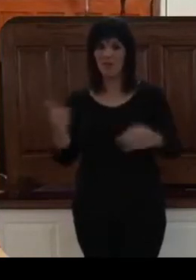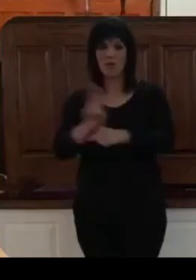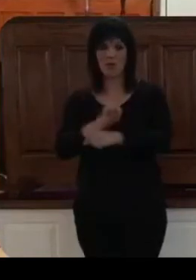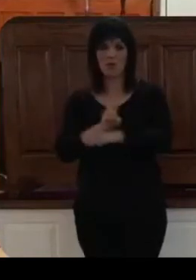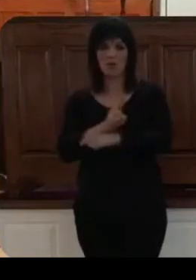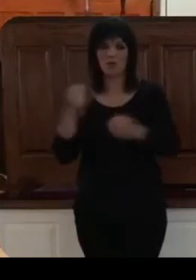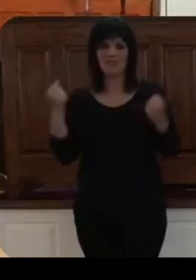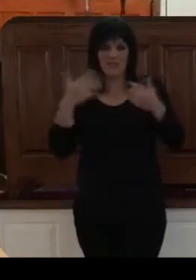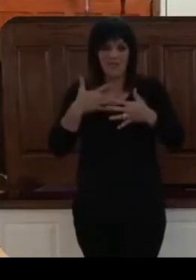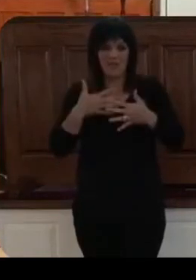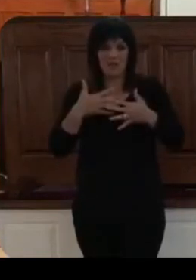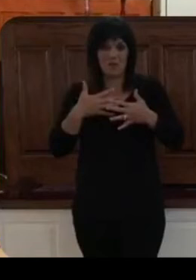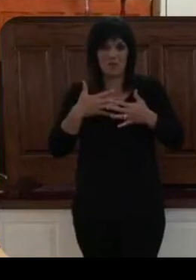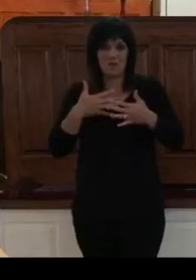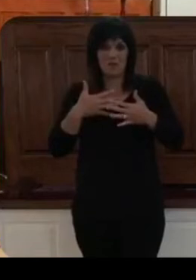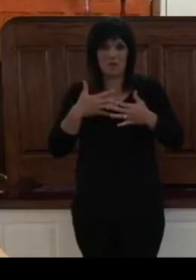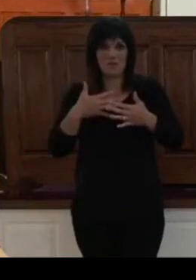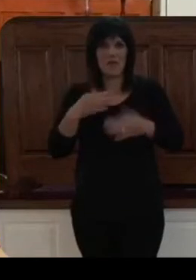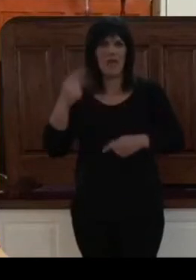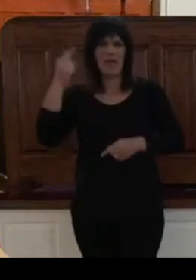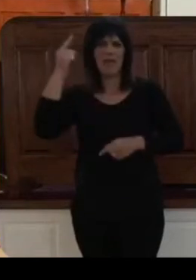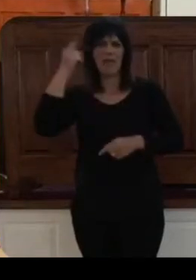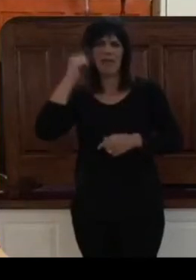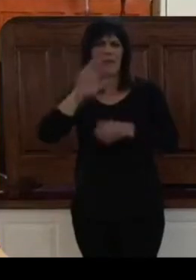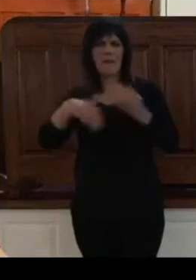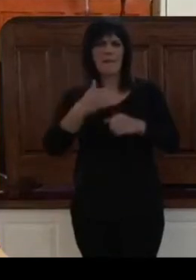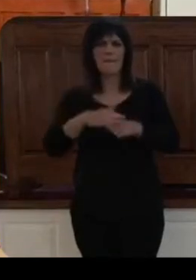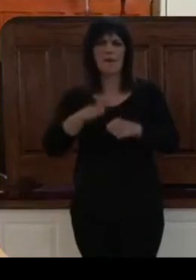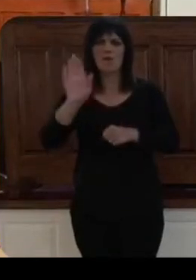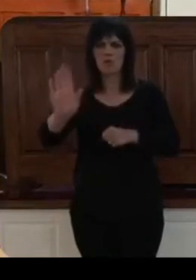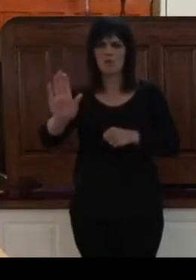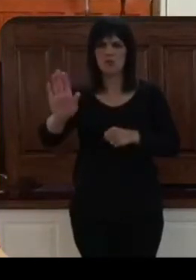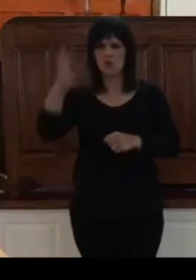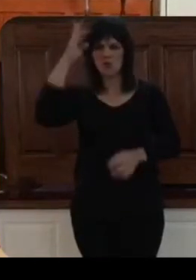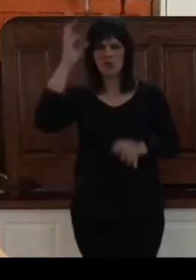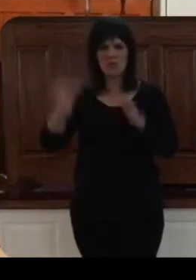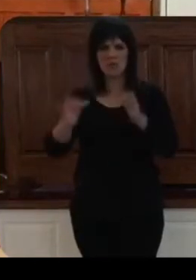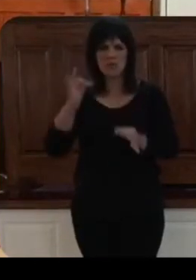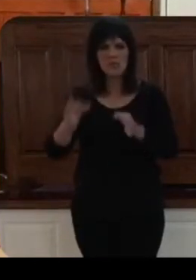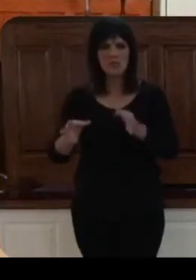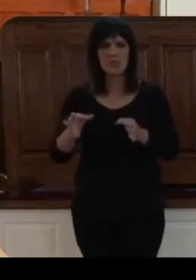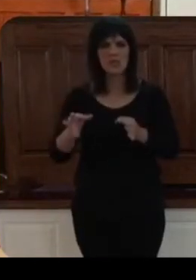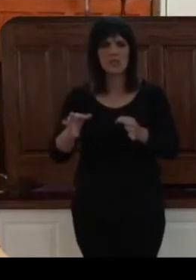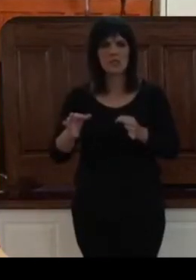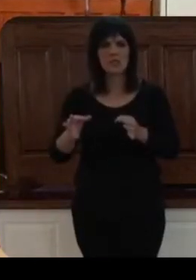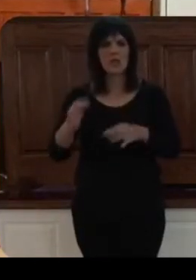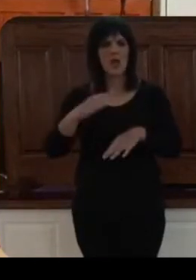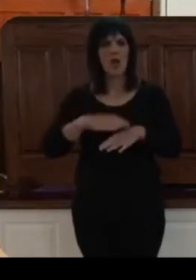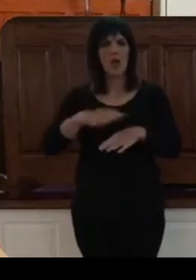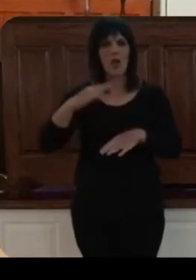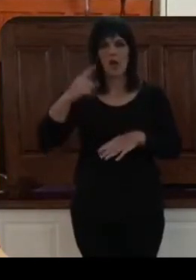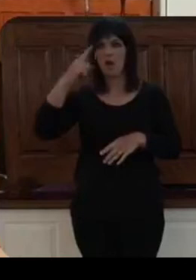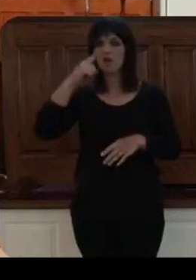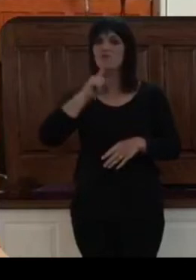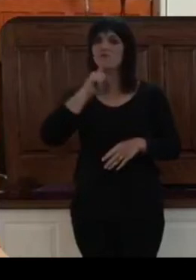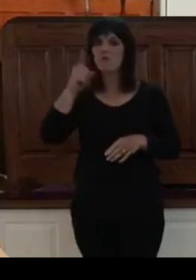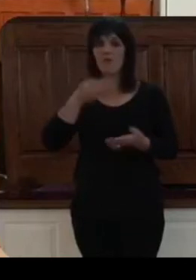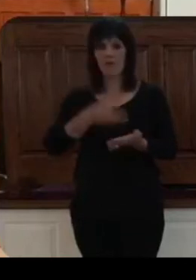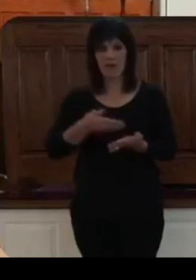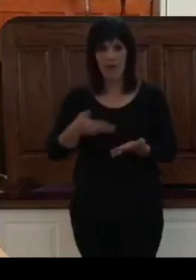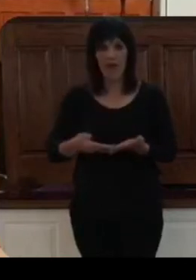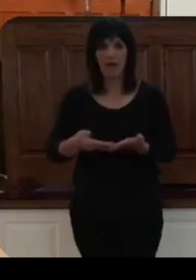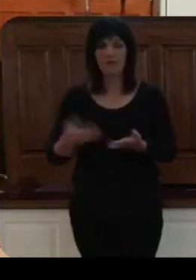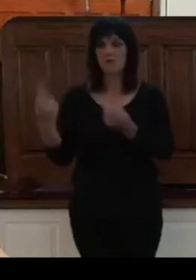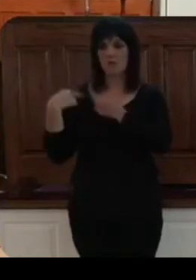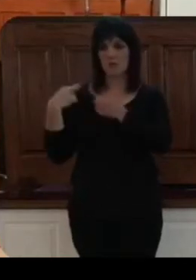stop and think about the decisions we're making today. Are we making decisions based upon facts and being responsible, or are we making decisions based